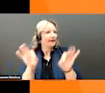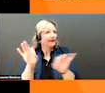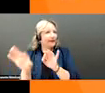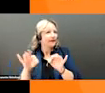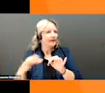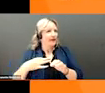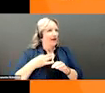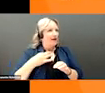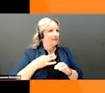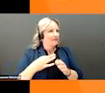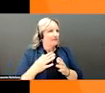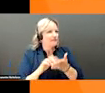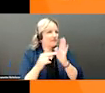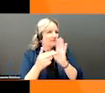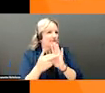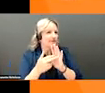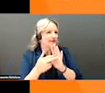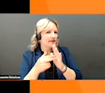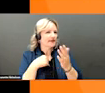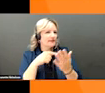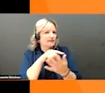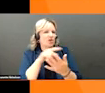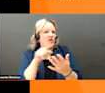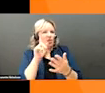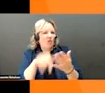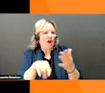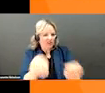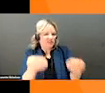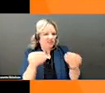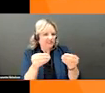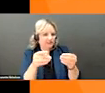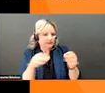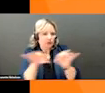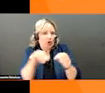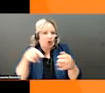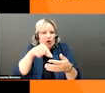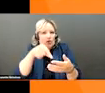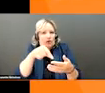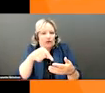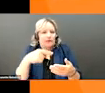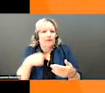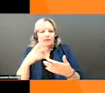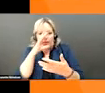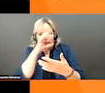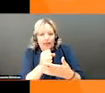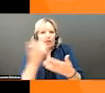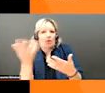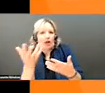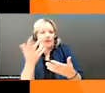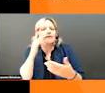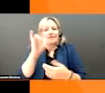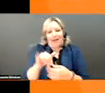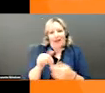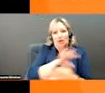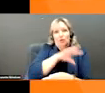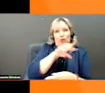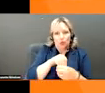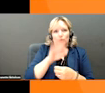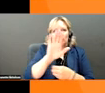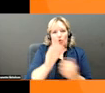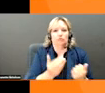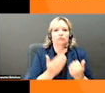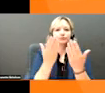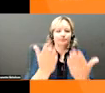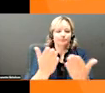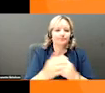stand out. I'd also just like to add one other thing that I haven't got on here, and that's about contacts.